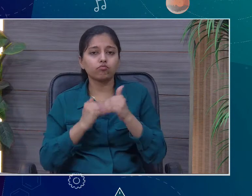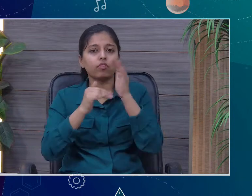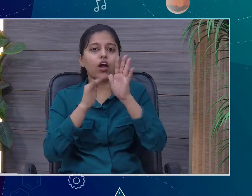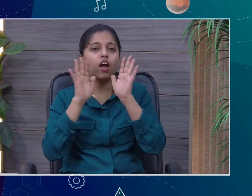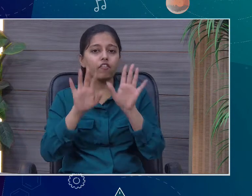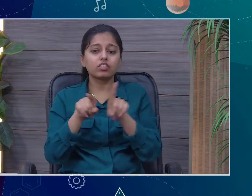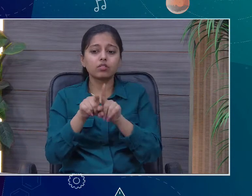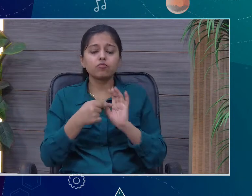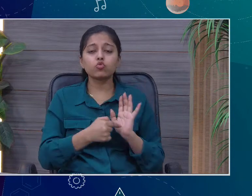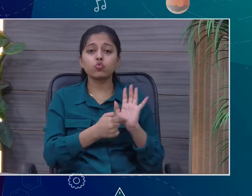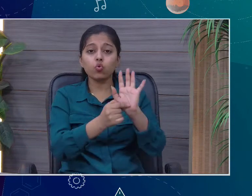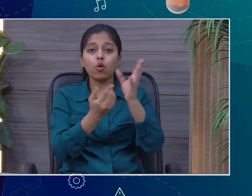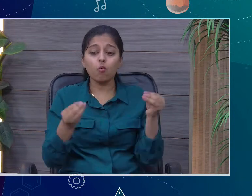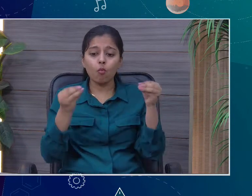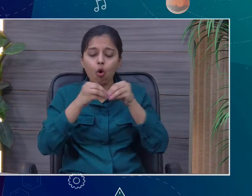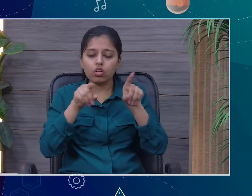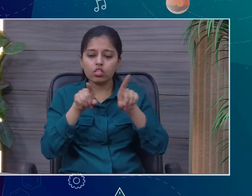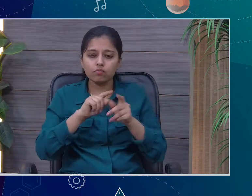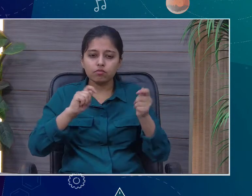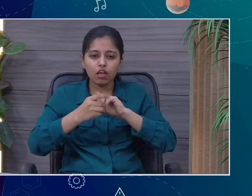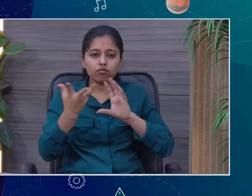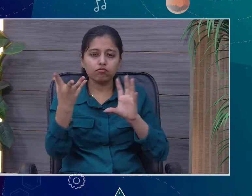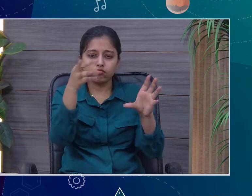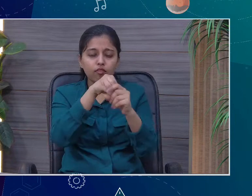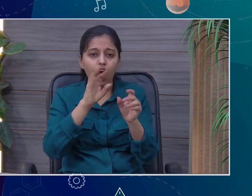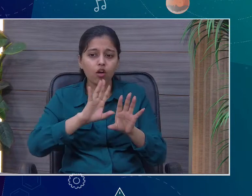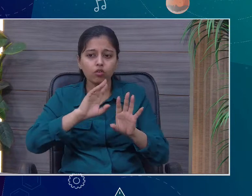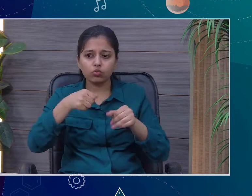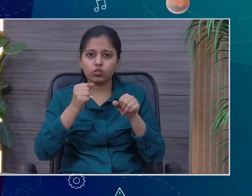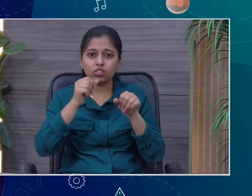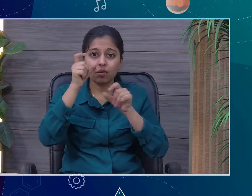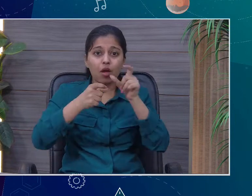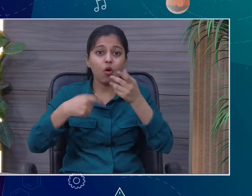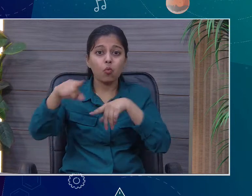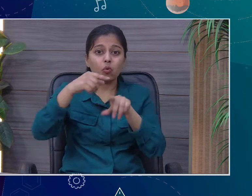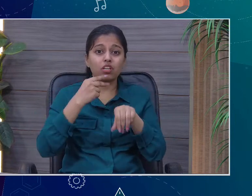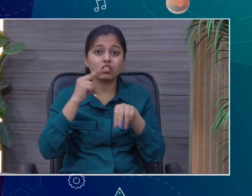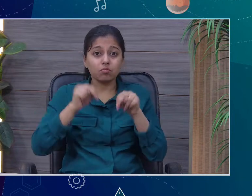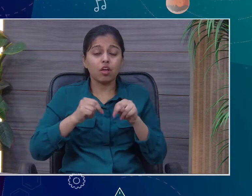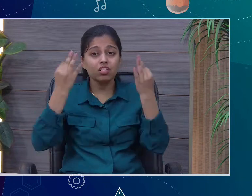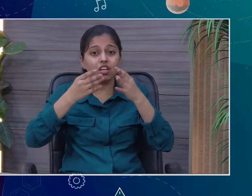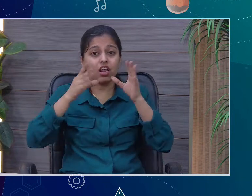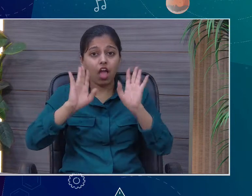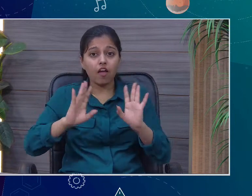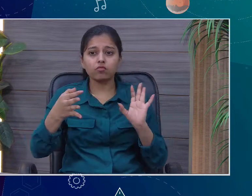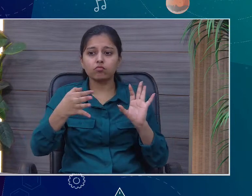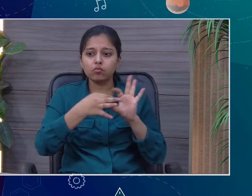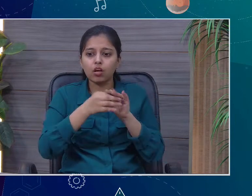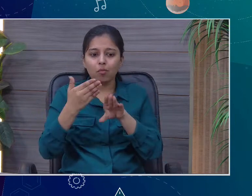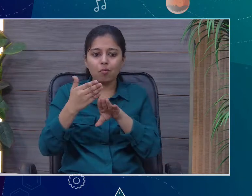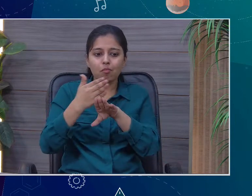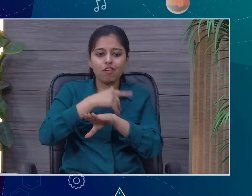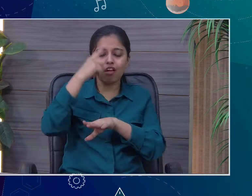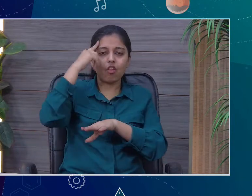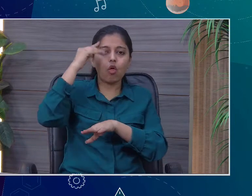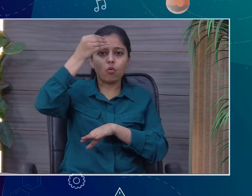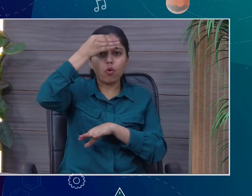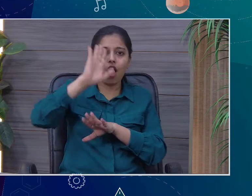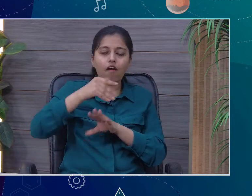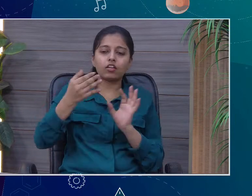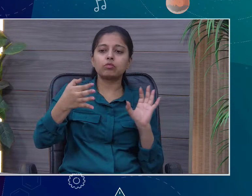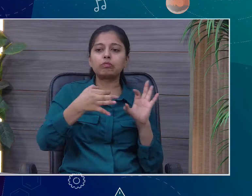it gets them into the mode, and they link, the children with special needs, they link their previous knowledge